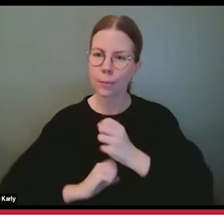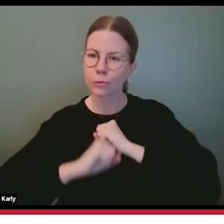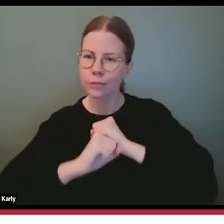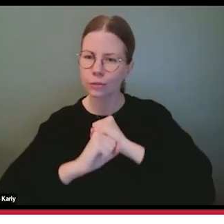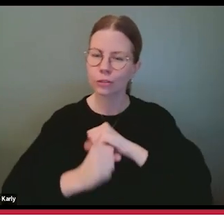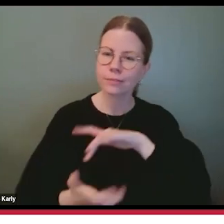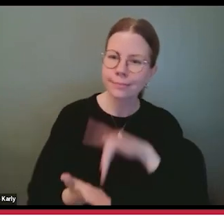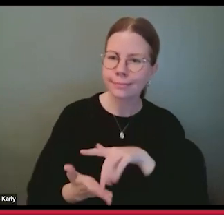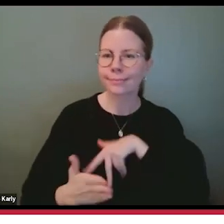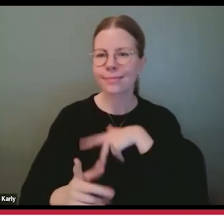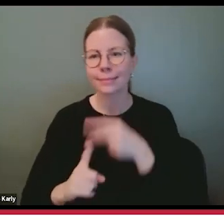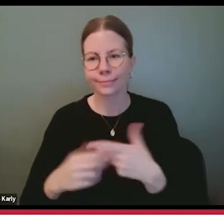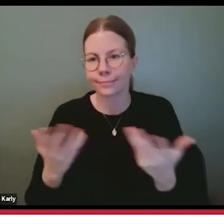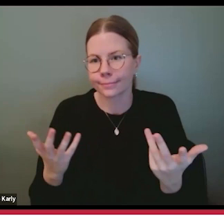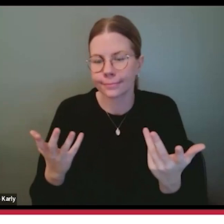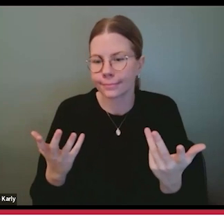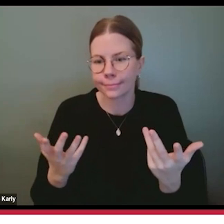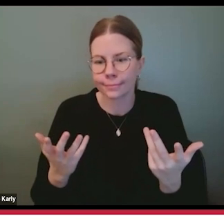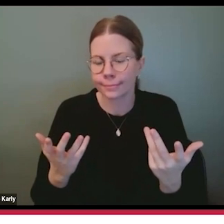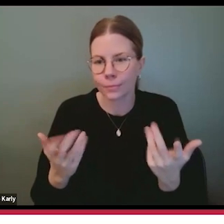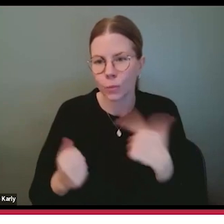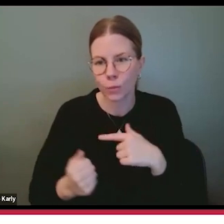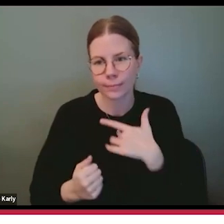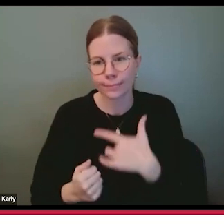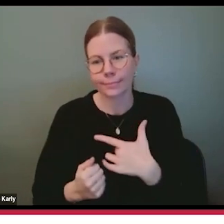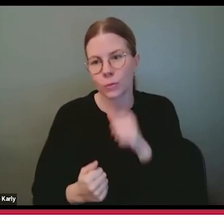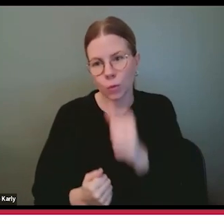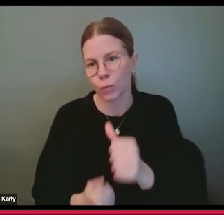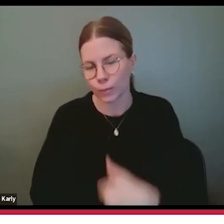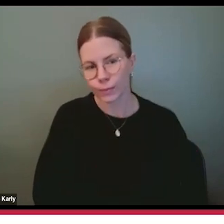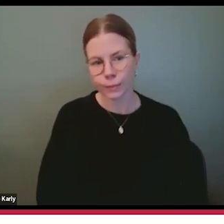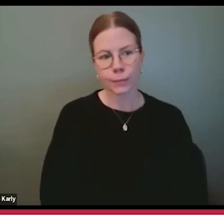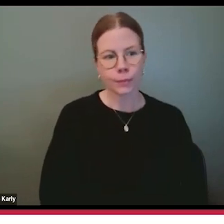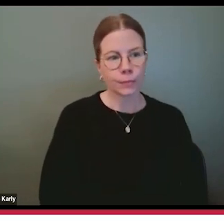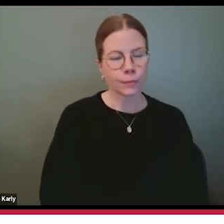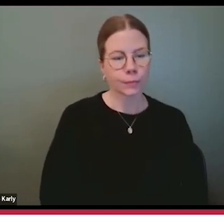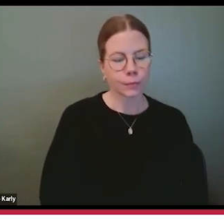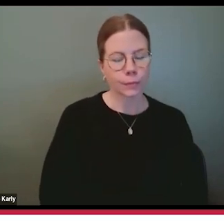The argument that we develop countermeasures because we find things in animals.